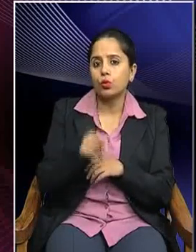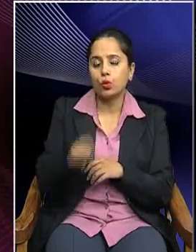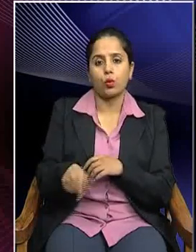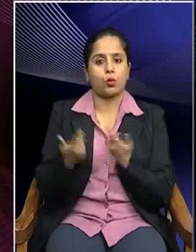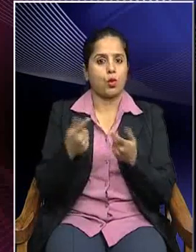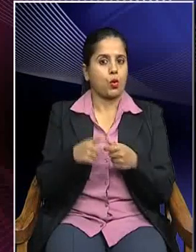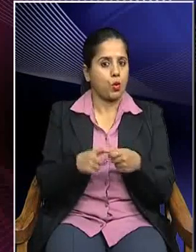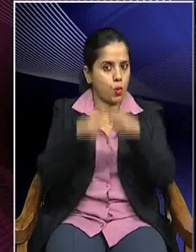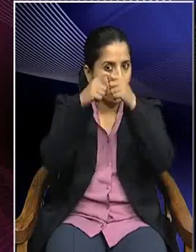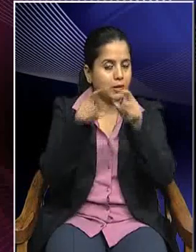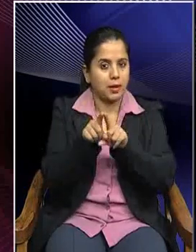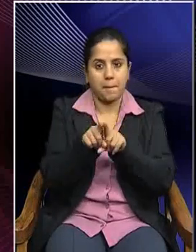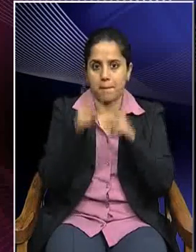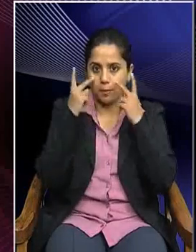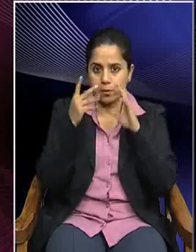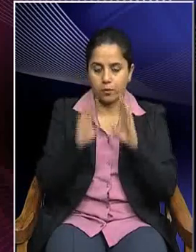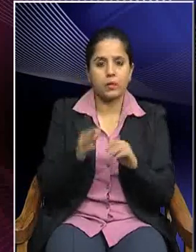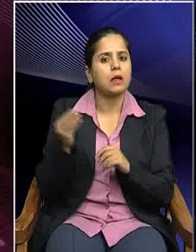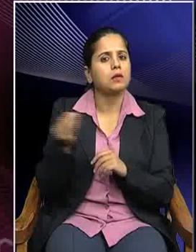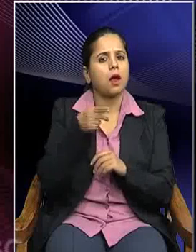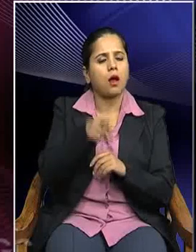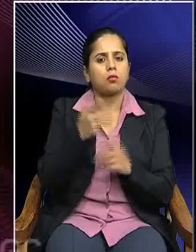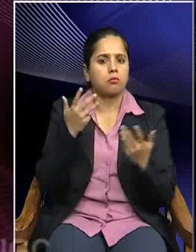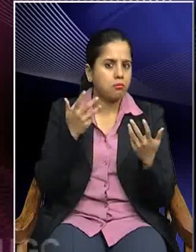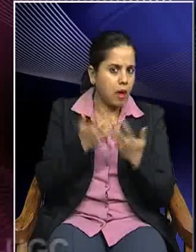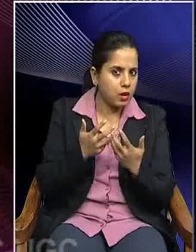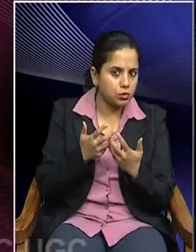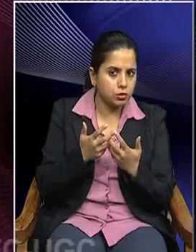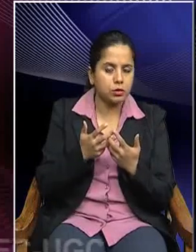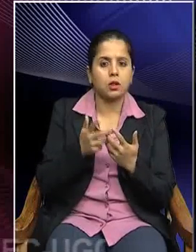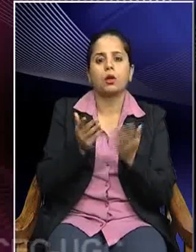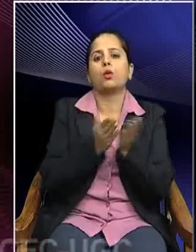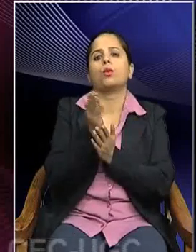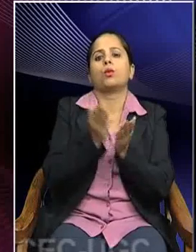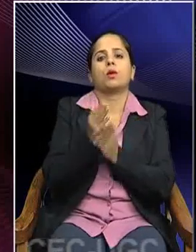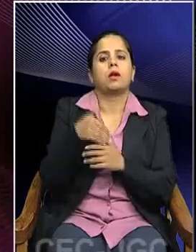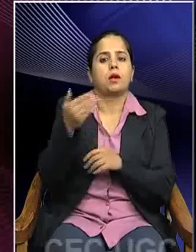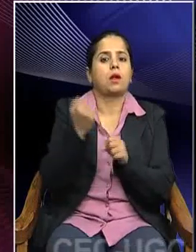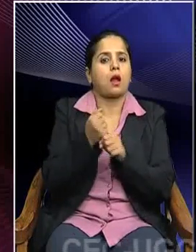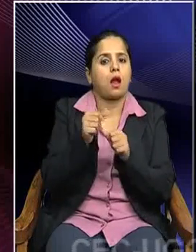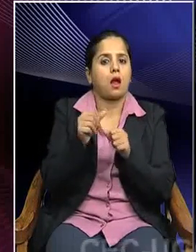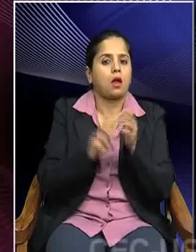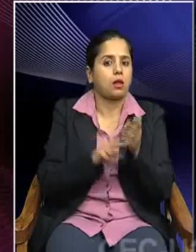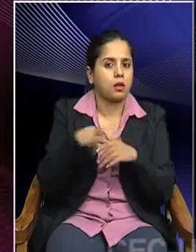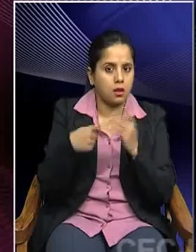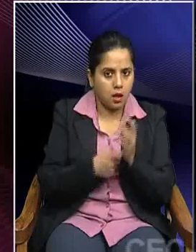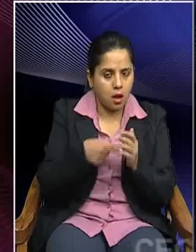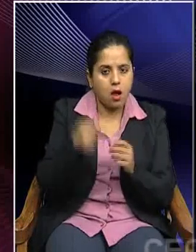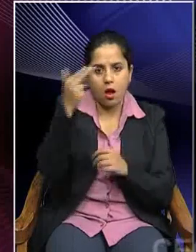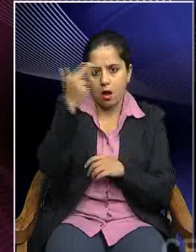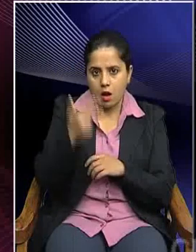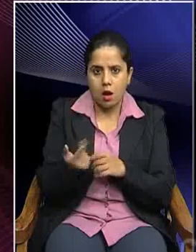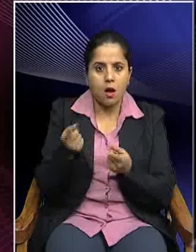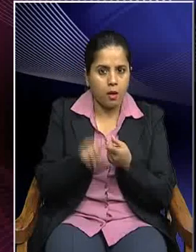polities also had some pertinence to the way Gandhar art flourished